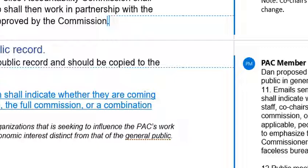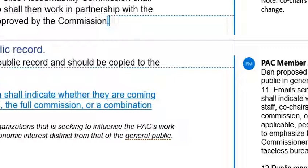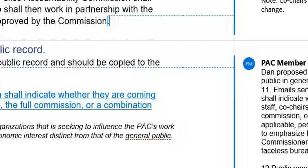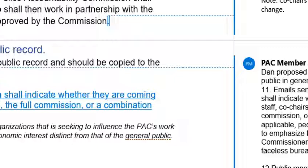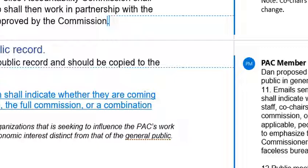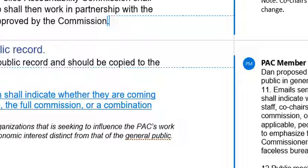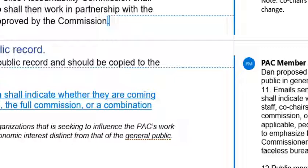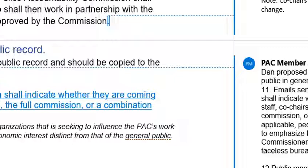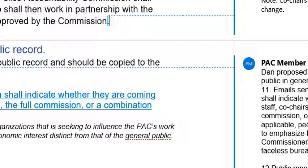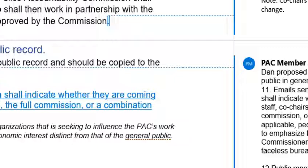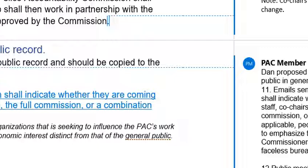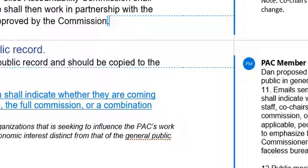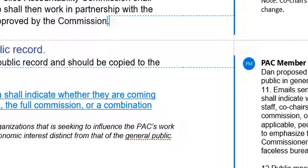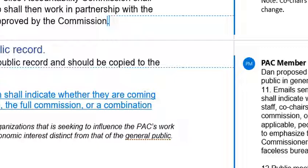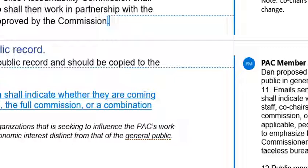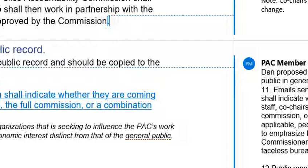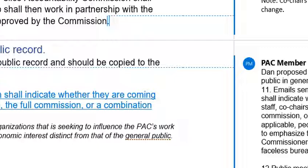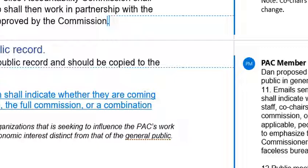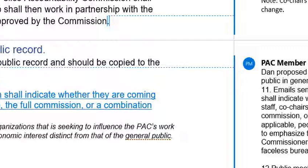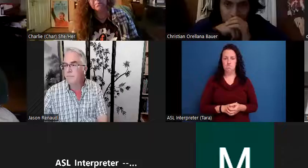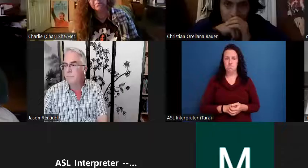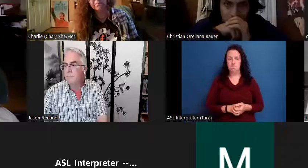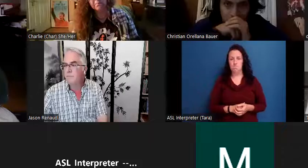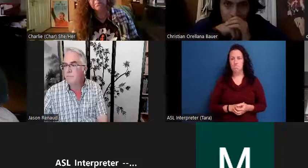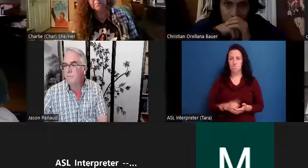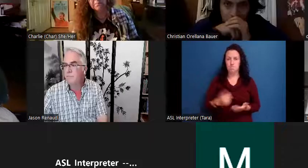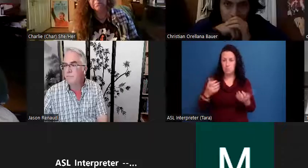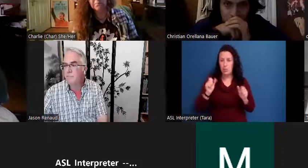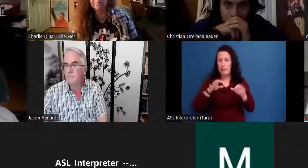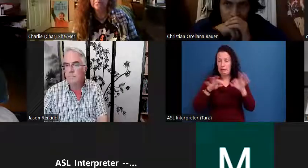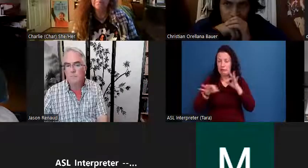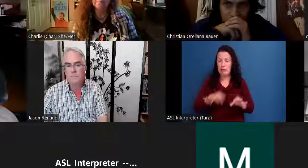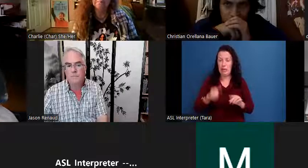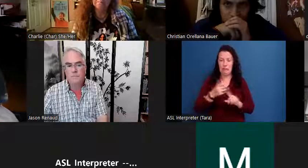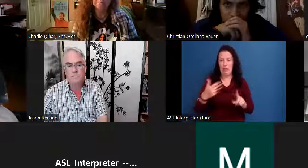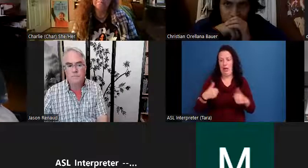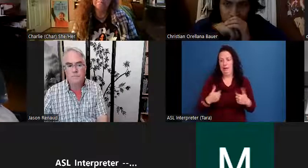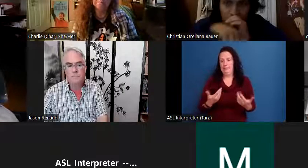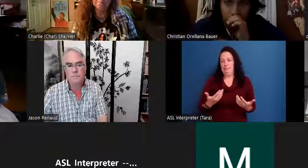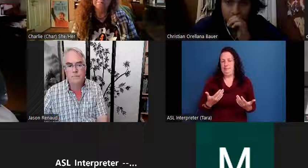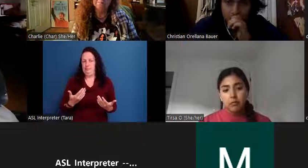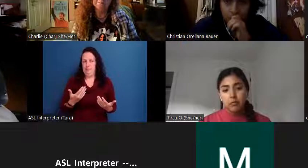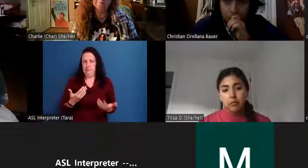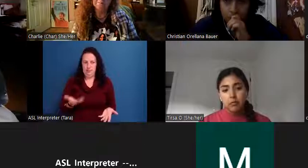it. If you can explain more, it'd be helpful.